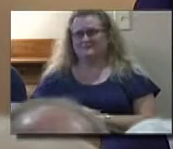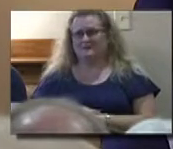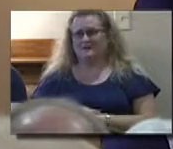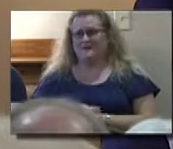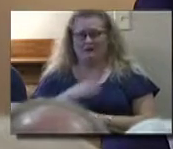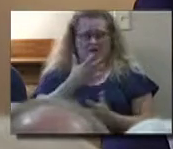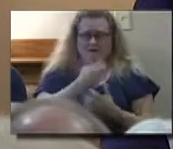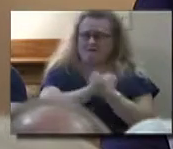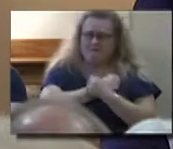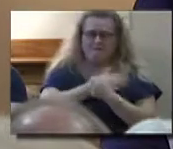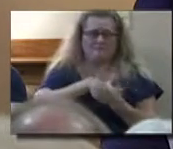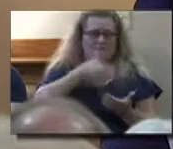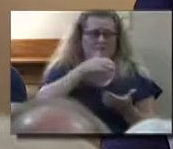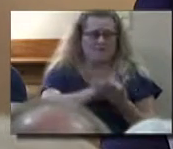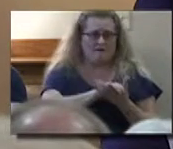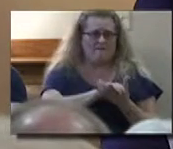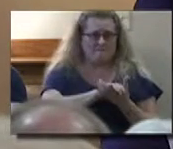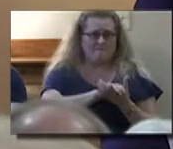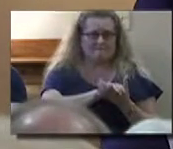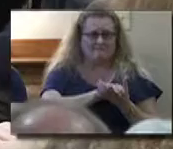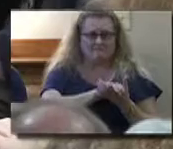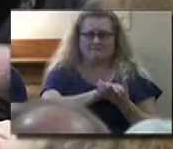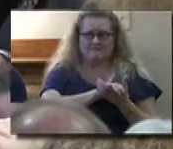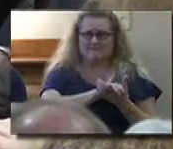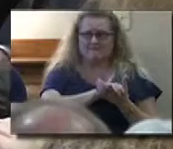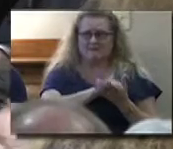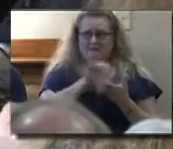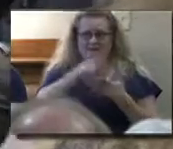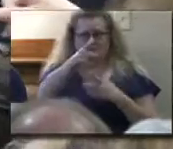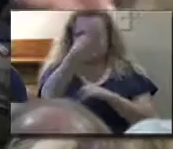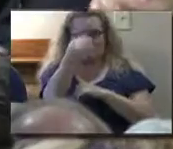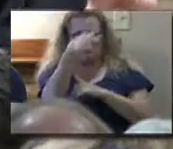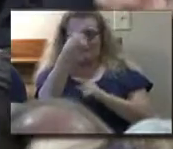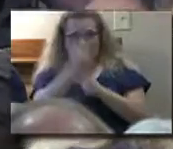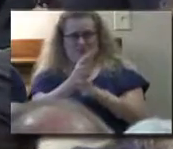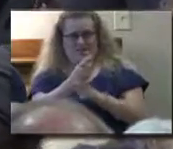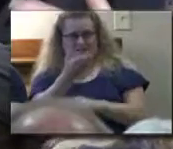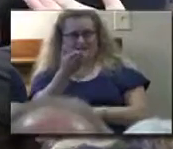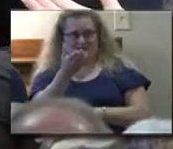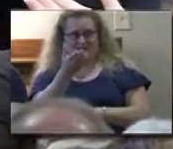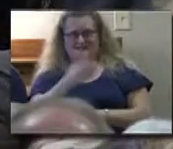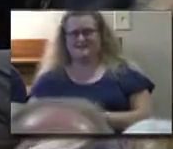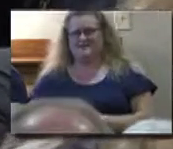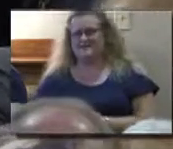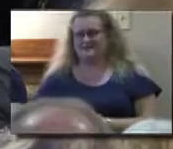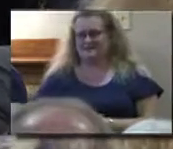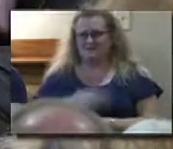I love my wife. This is getting recorded, right?